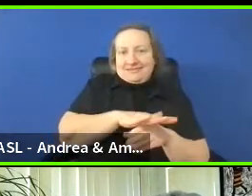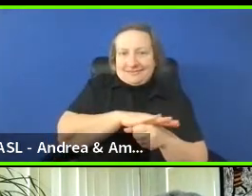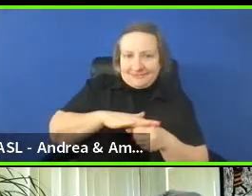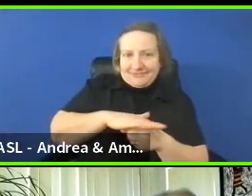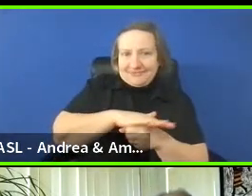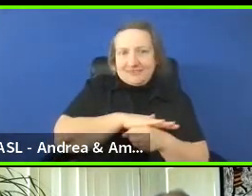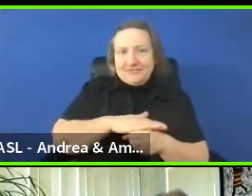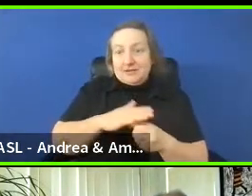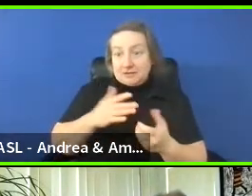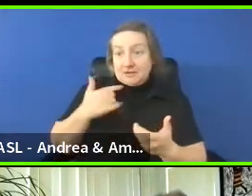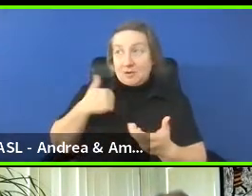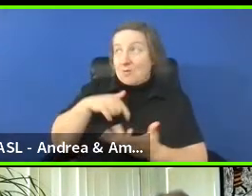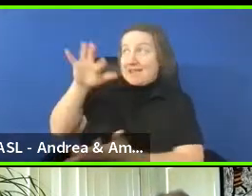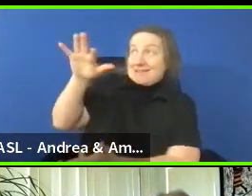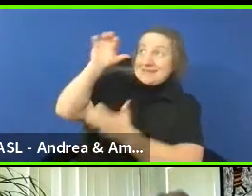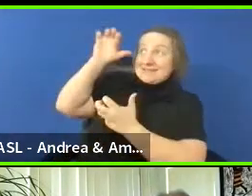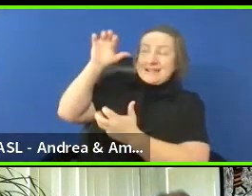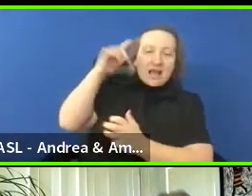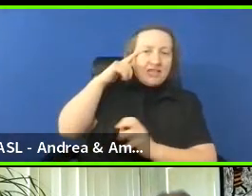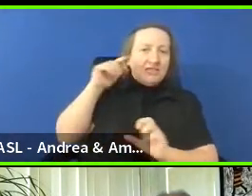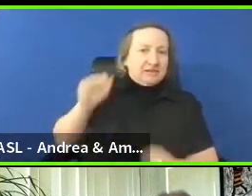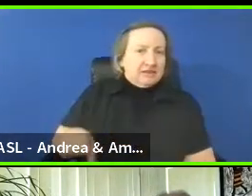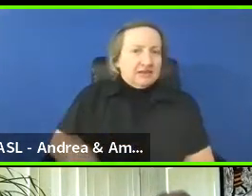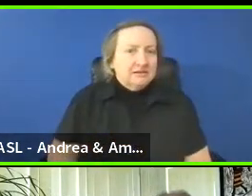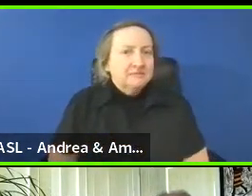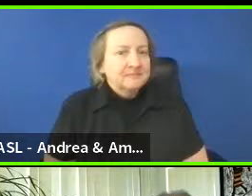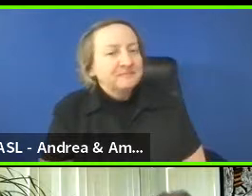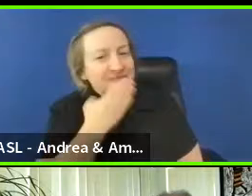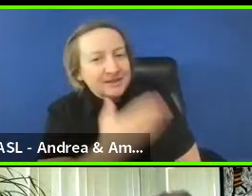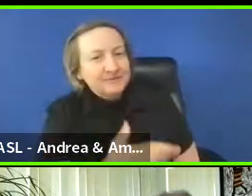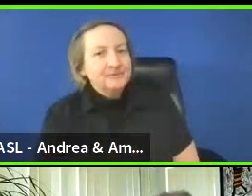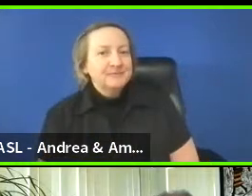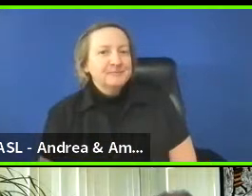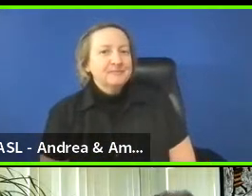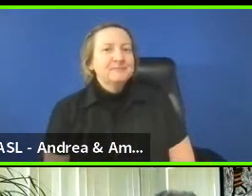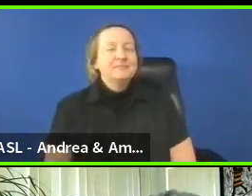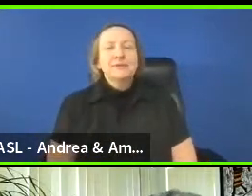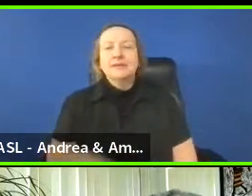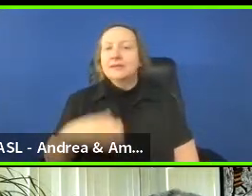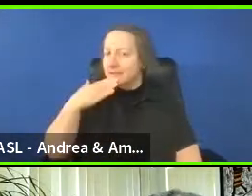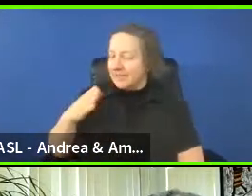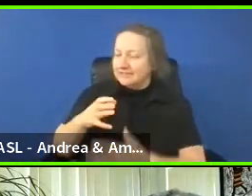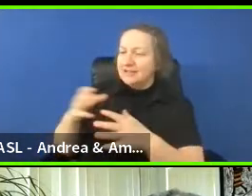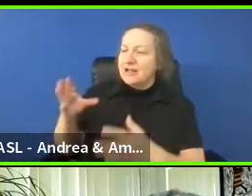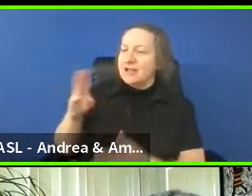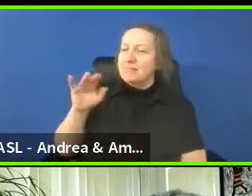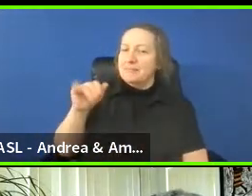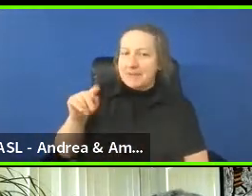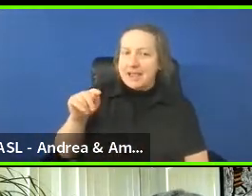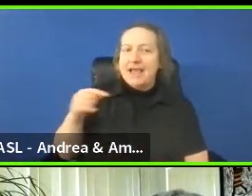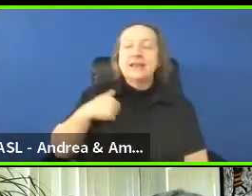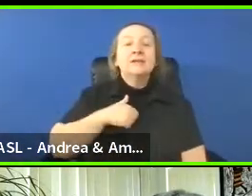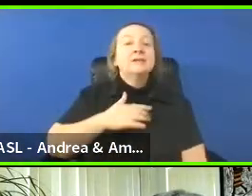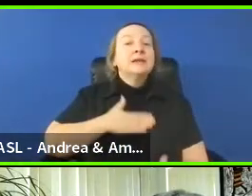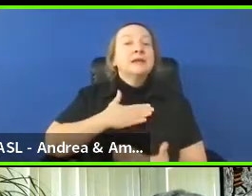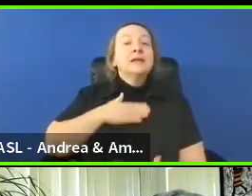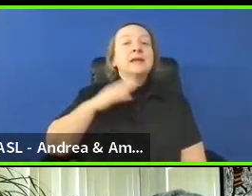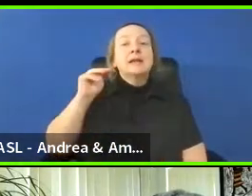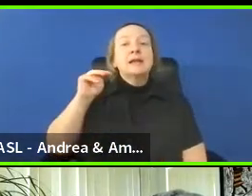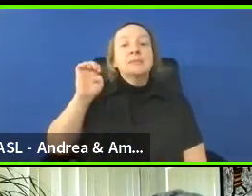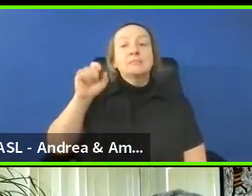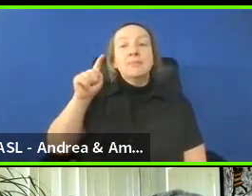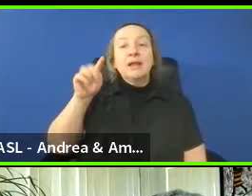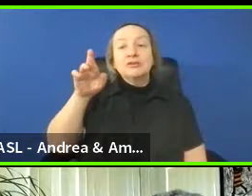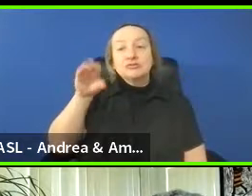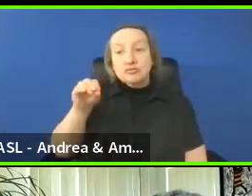would be, do we seize it? I think we can. Thank you. Thanks so much, Matt. We're pleased that Metro Council President